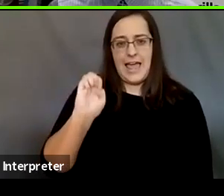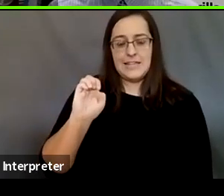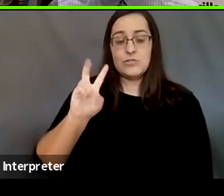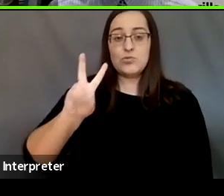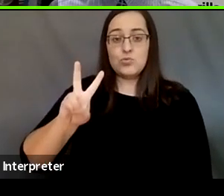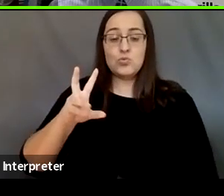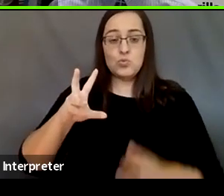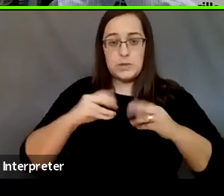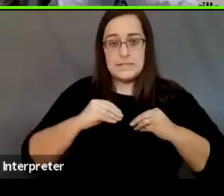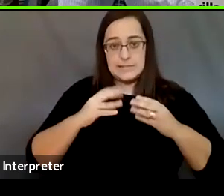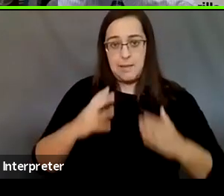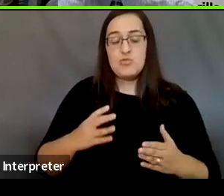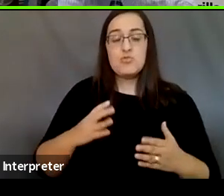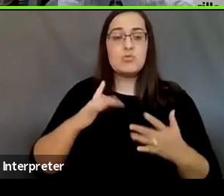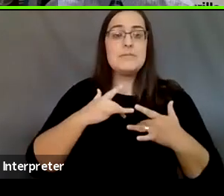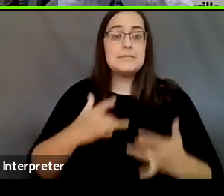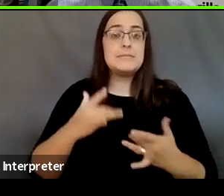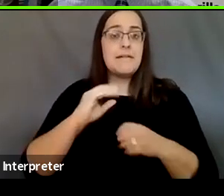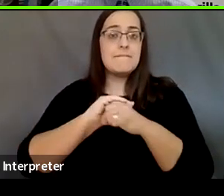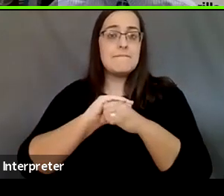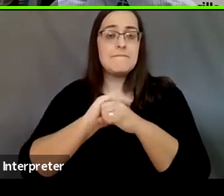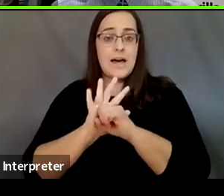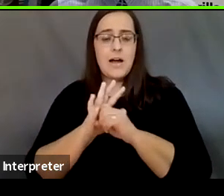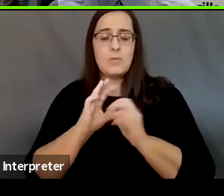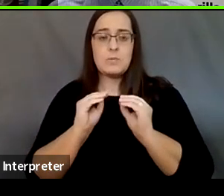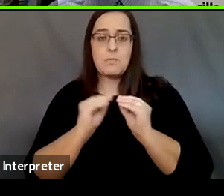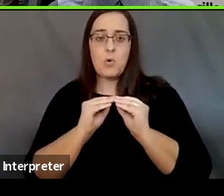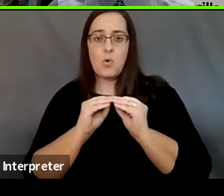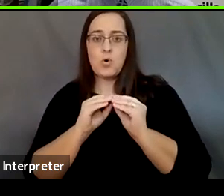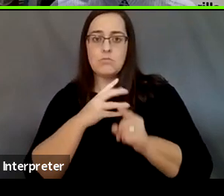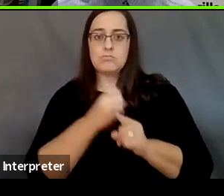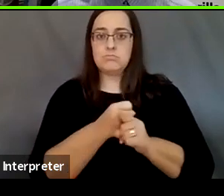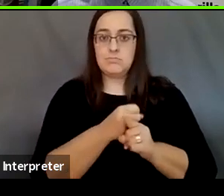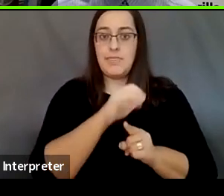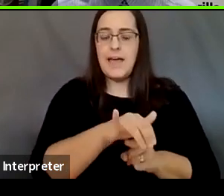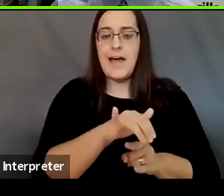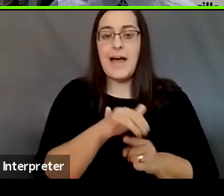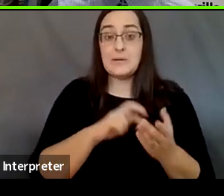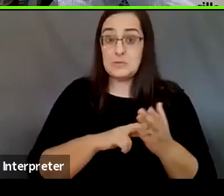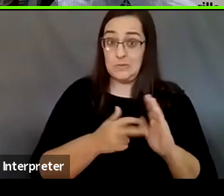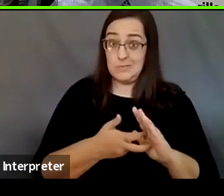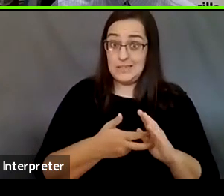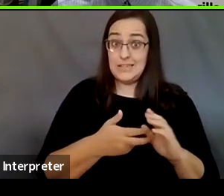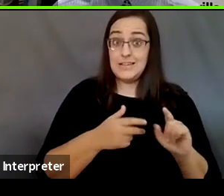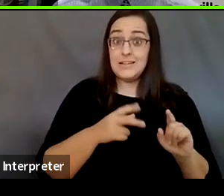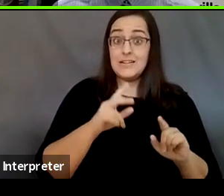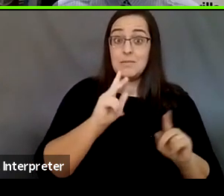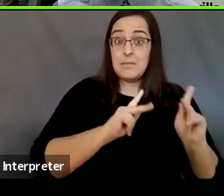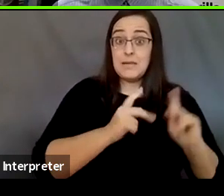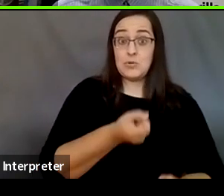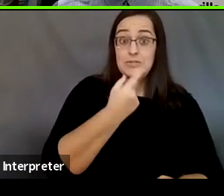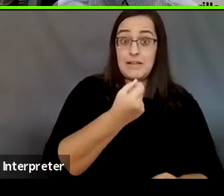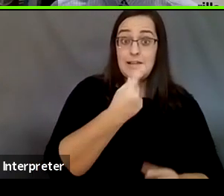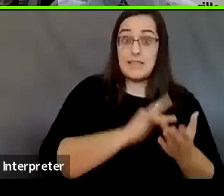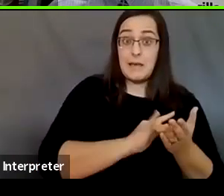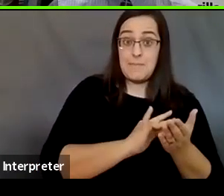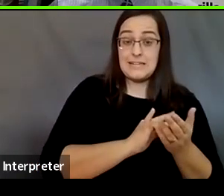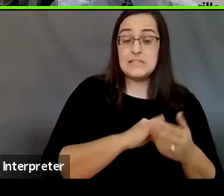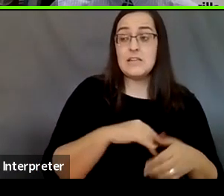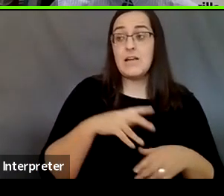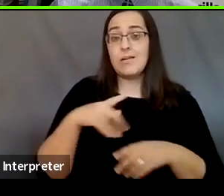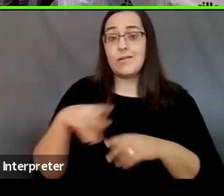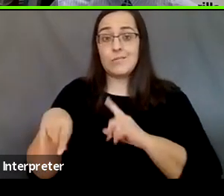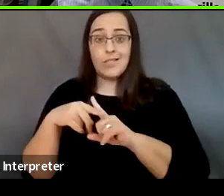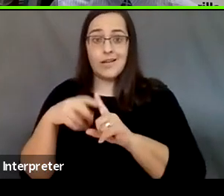that the virus enters through. And so the concern was, again, are we possibly making it worse for people on these drugs if they're exposed to COVID?